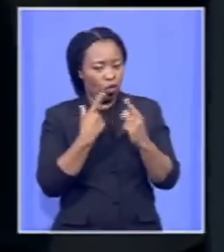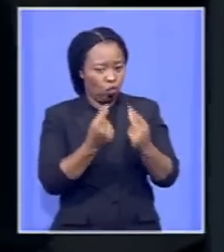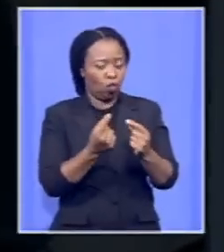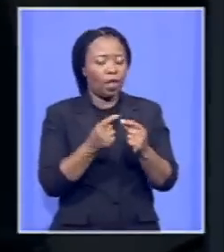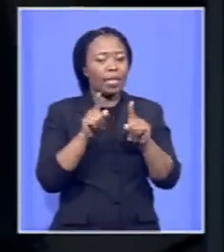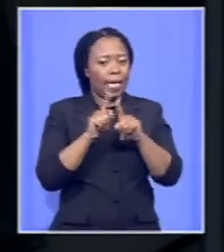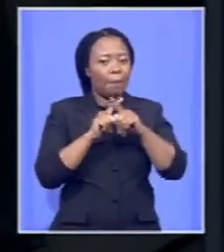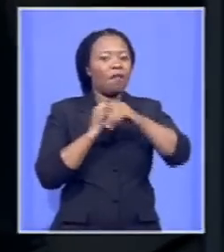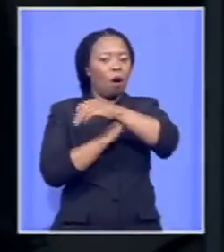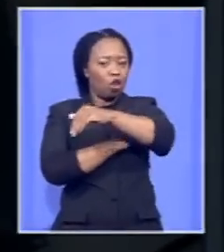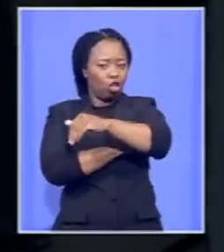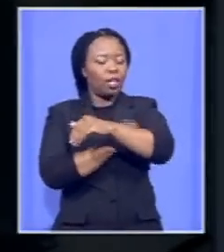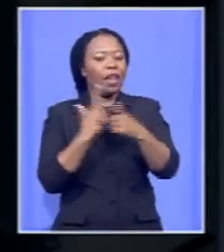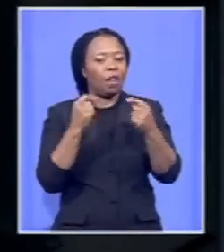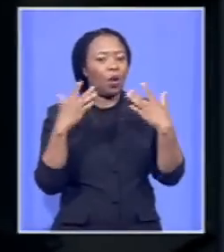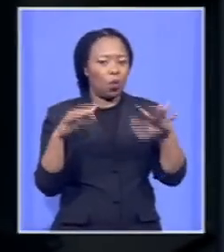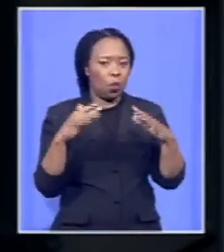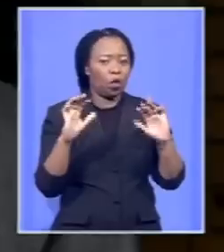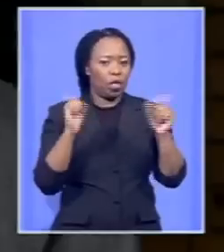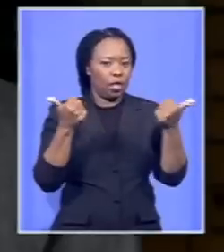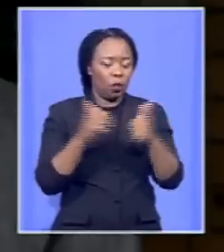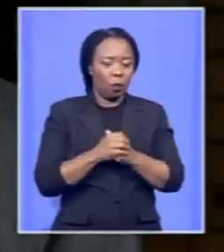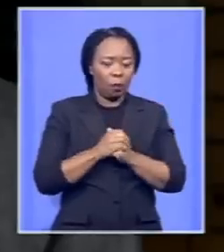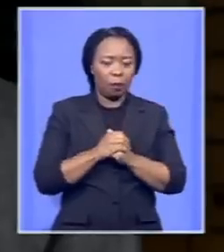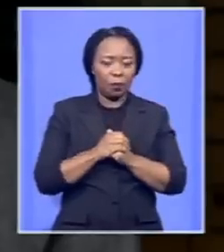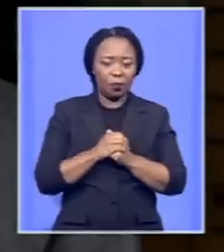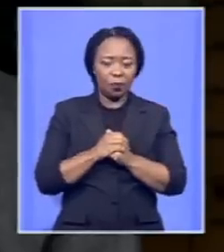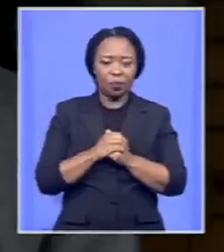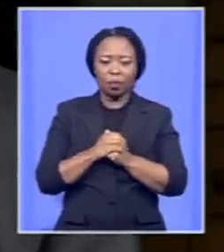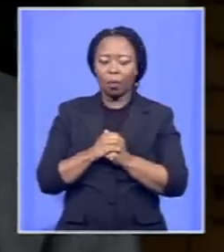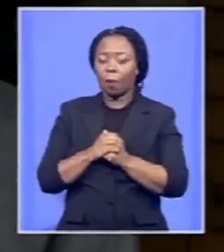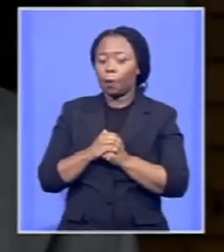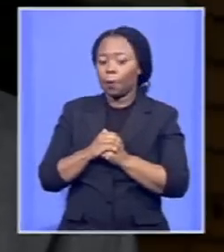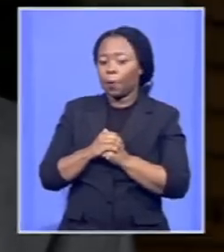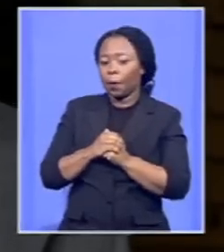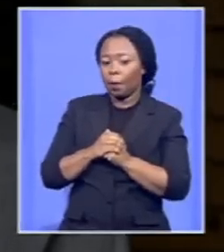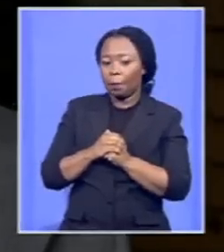the foundation has actually done that extremely and exceedingly well. Are we still